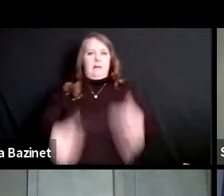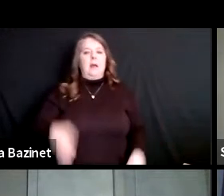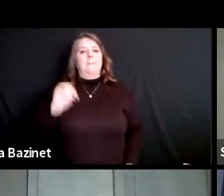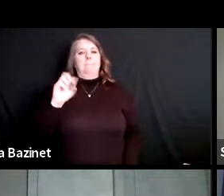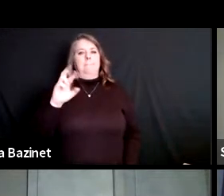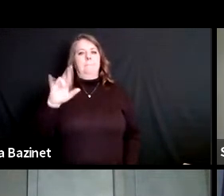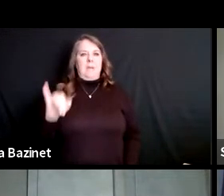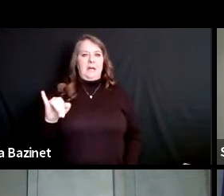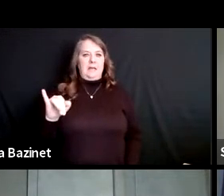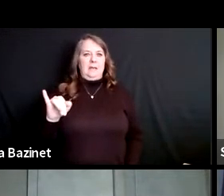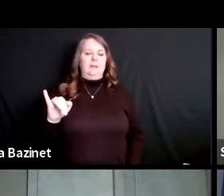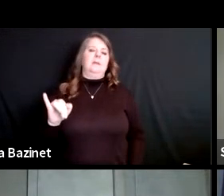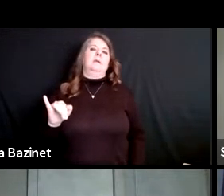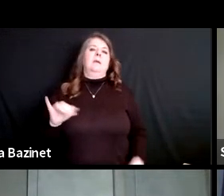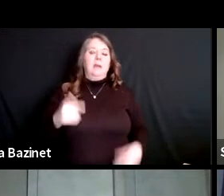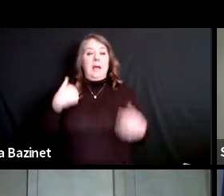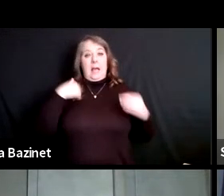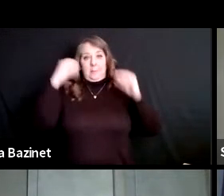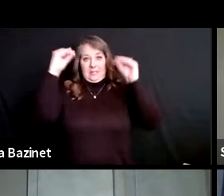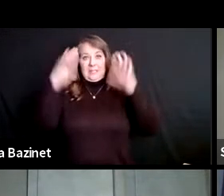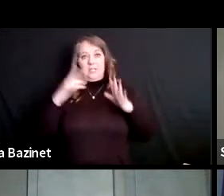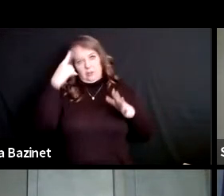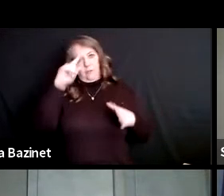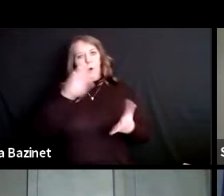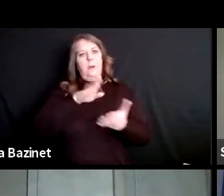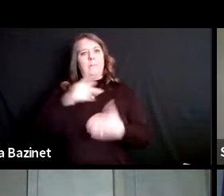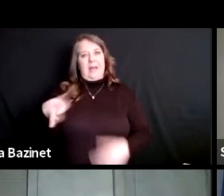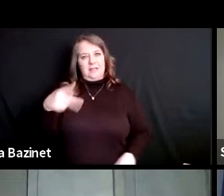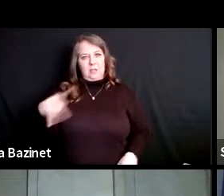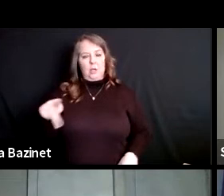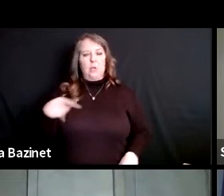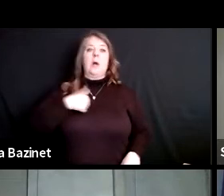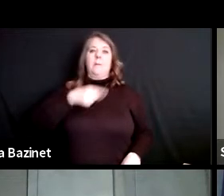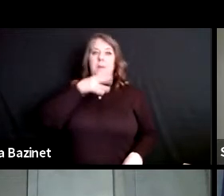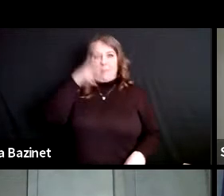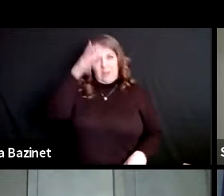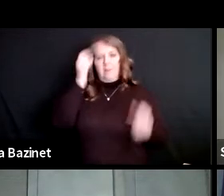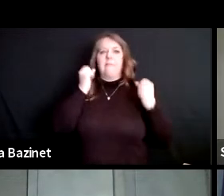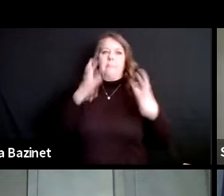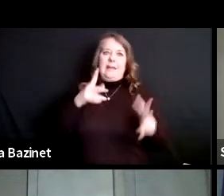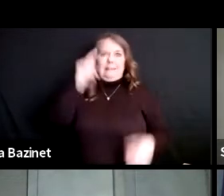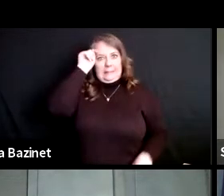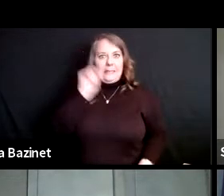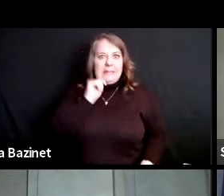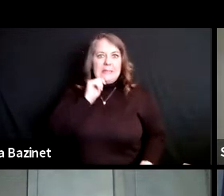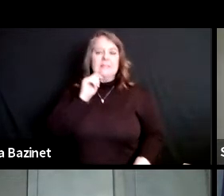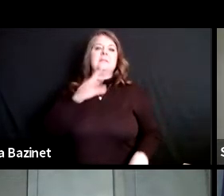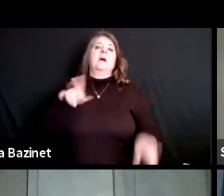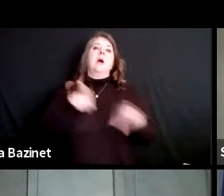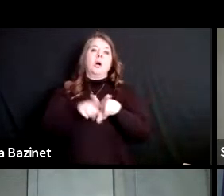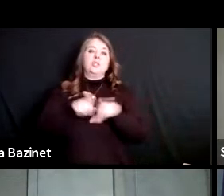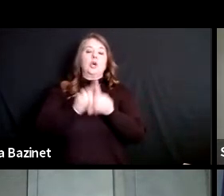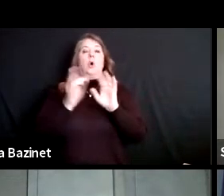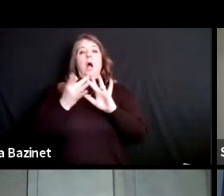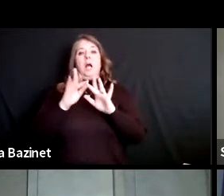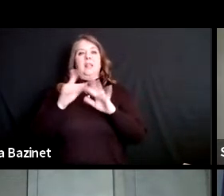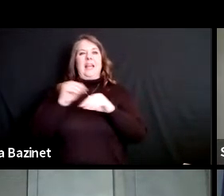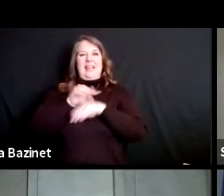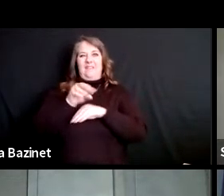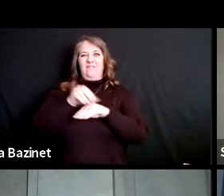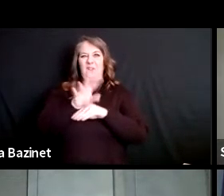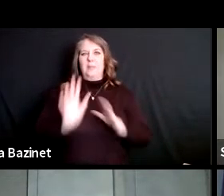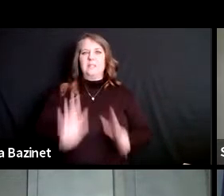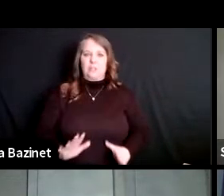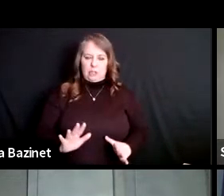Aronio-Smith, or Madi. I'm a teacher for Pasco. I'm a parent of many teenagers. I'm also an online influencer, AKA